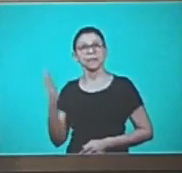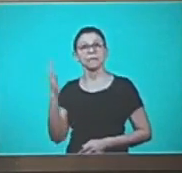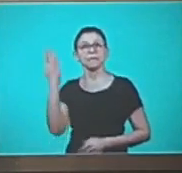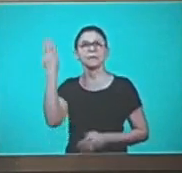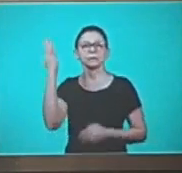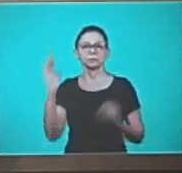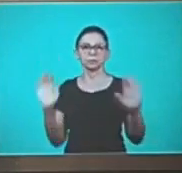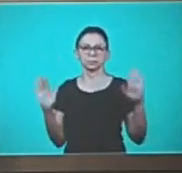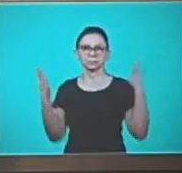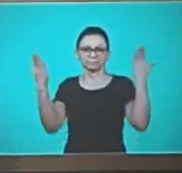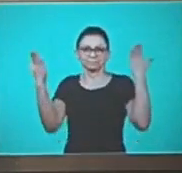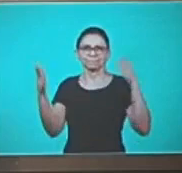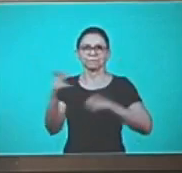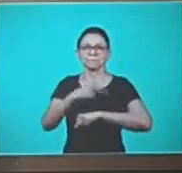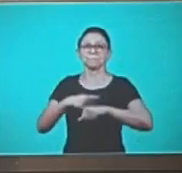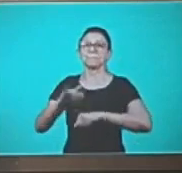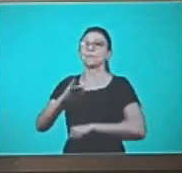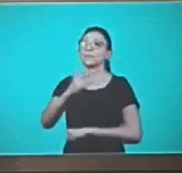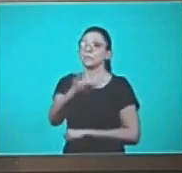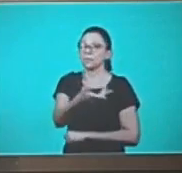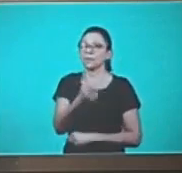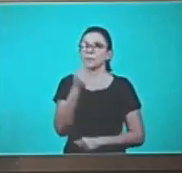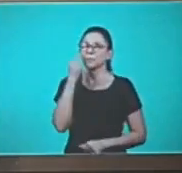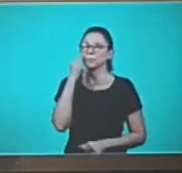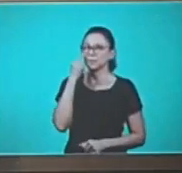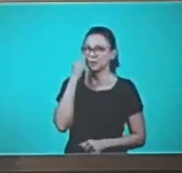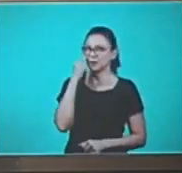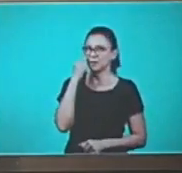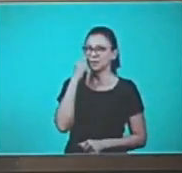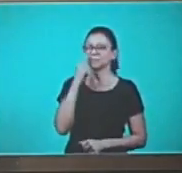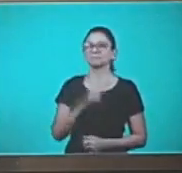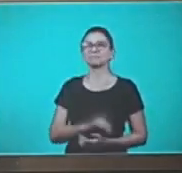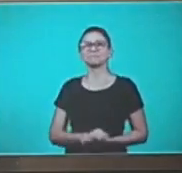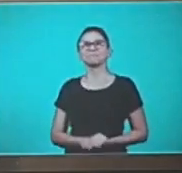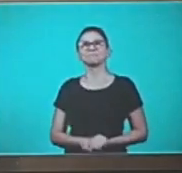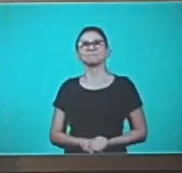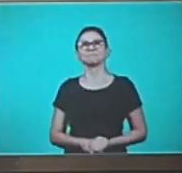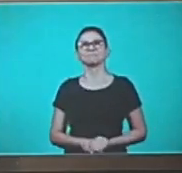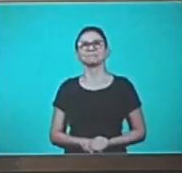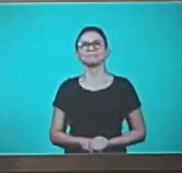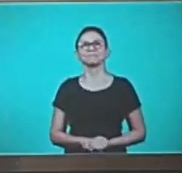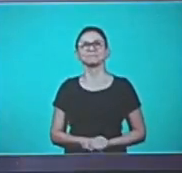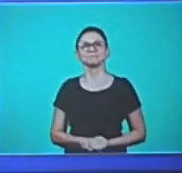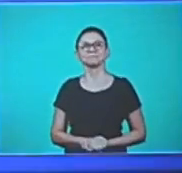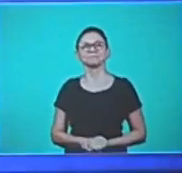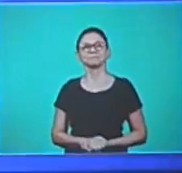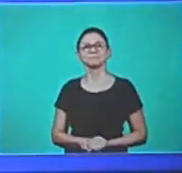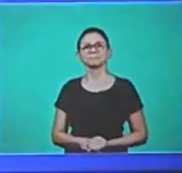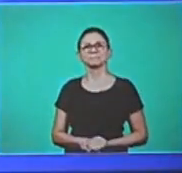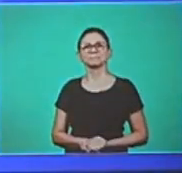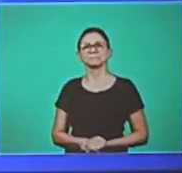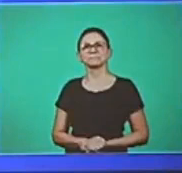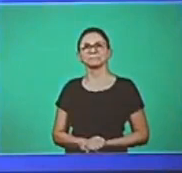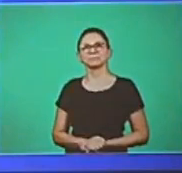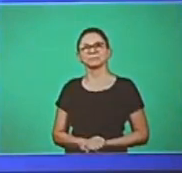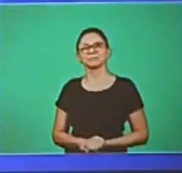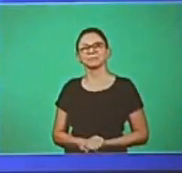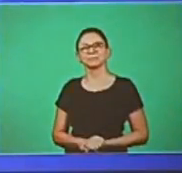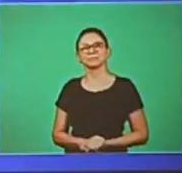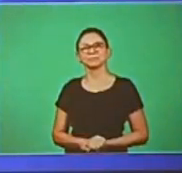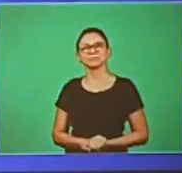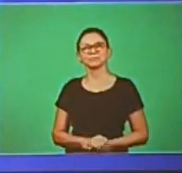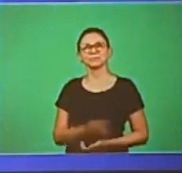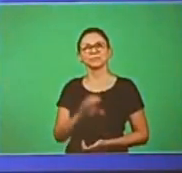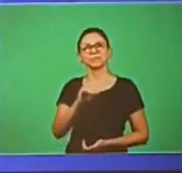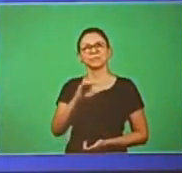beginning with the ones that have already happened abroad, we're going to inform to the brethren in Guinea-Bissau and the